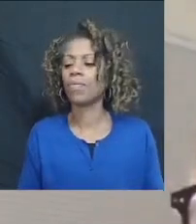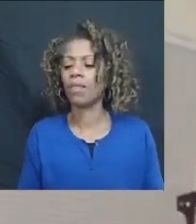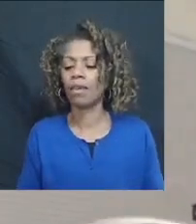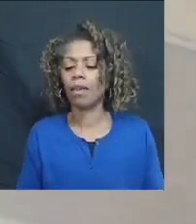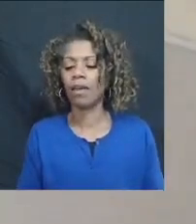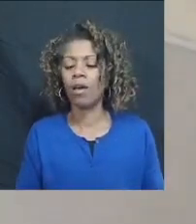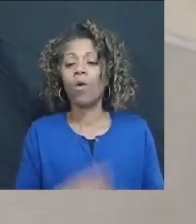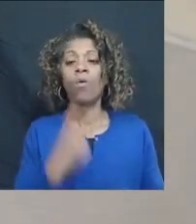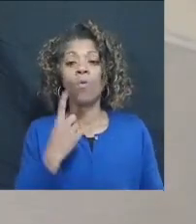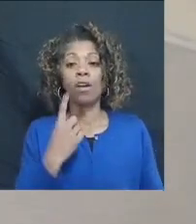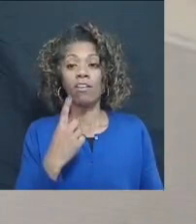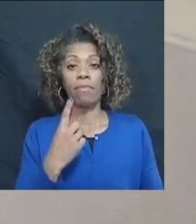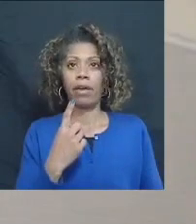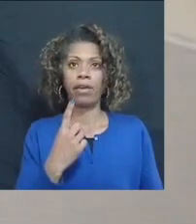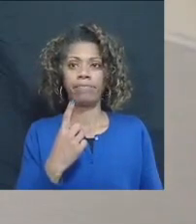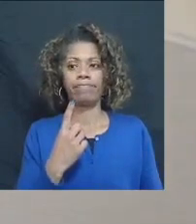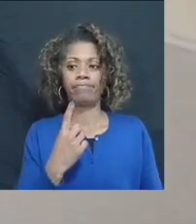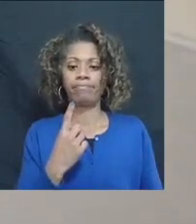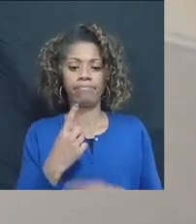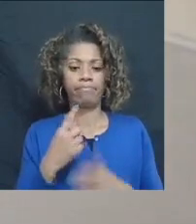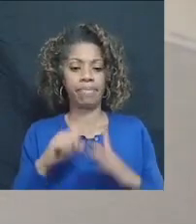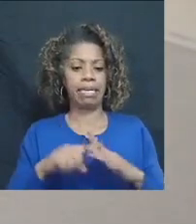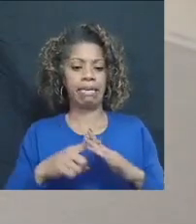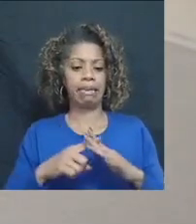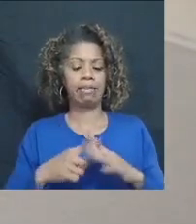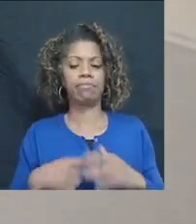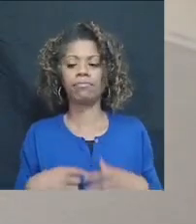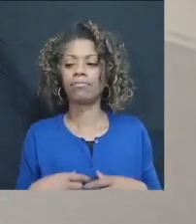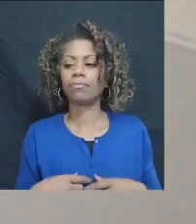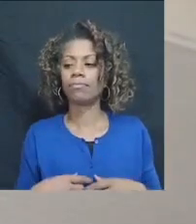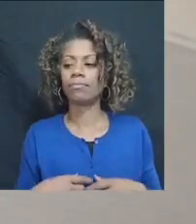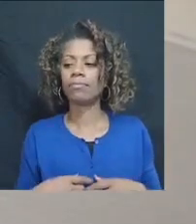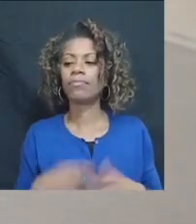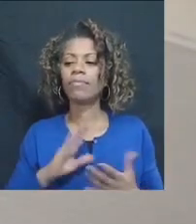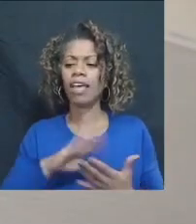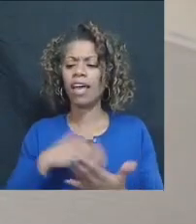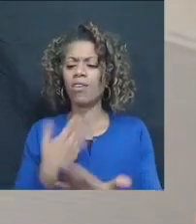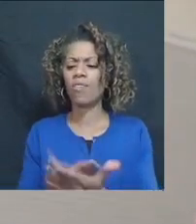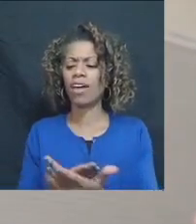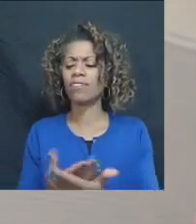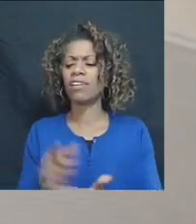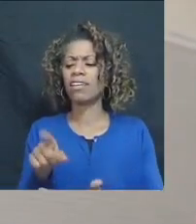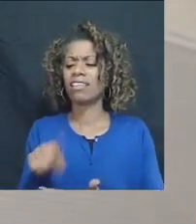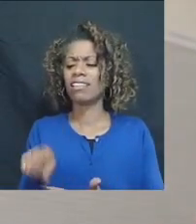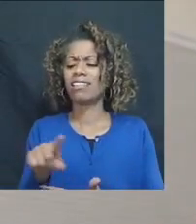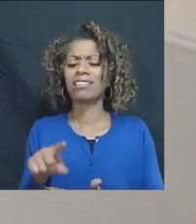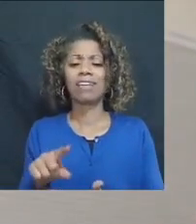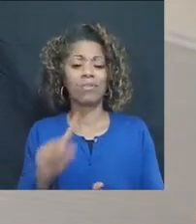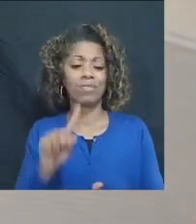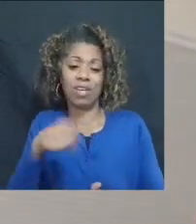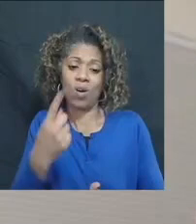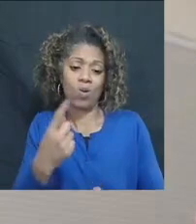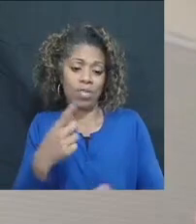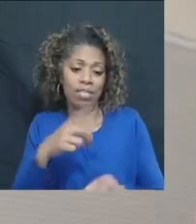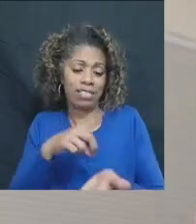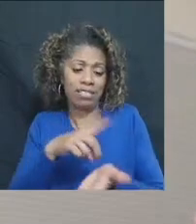I got to the practice, it was very underserved. I was the only physician in this large